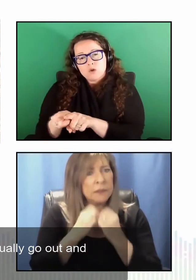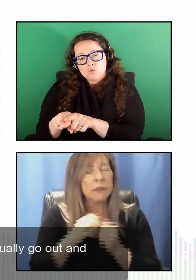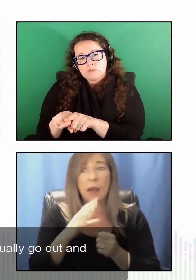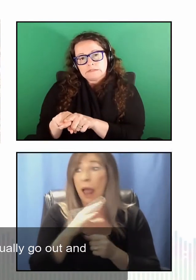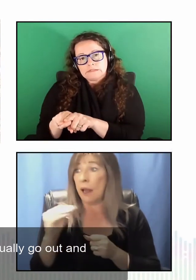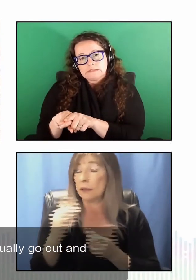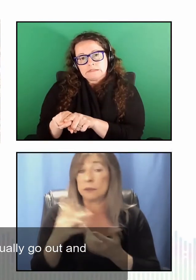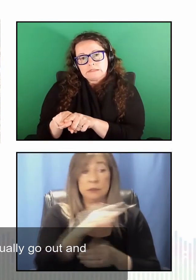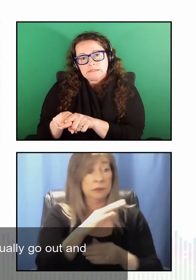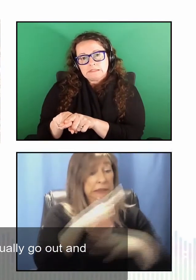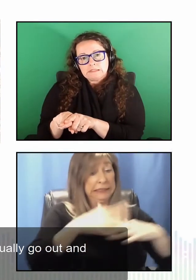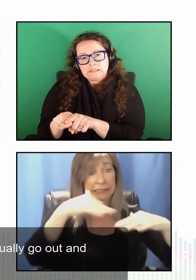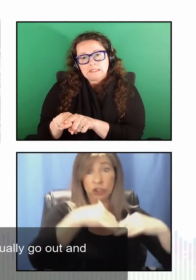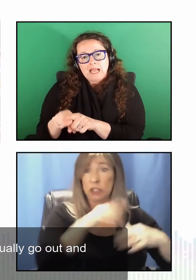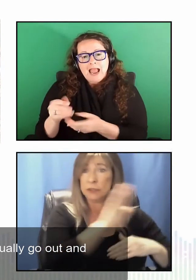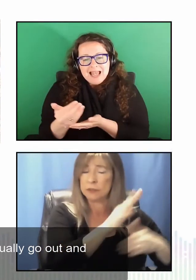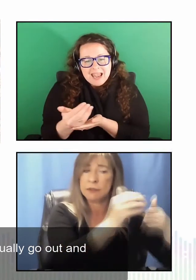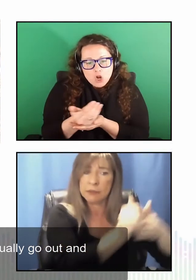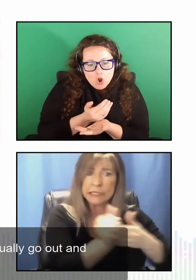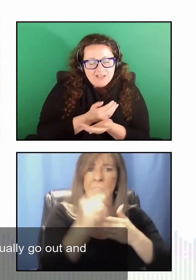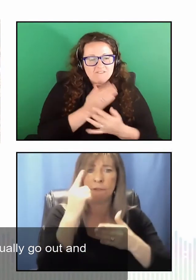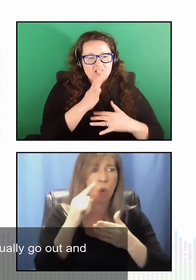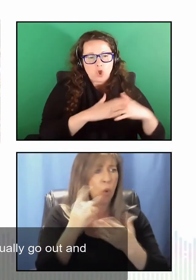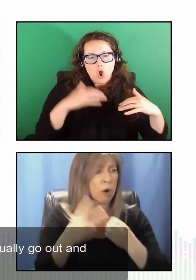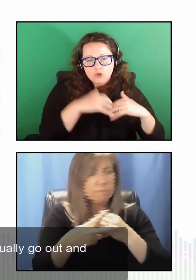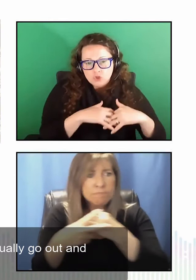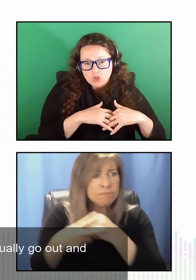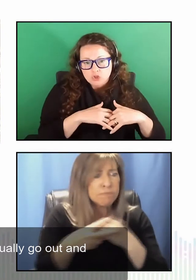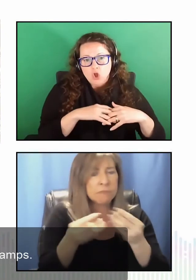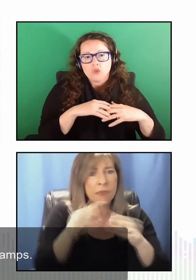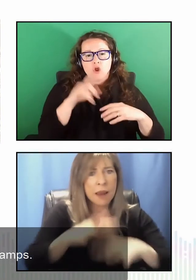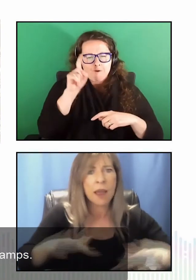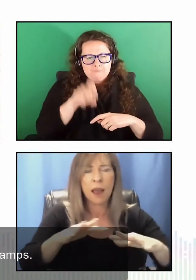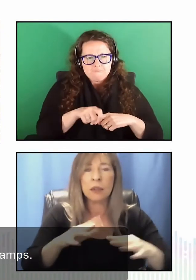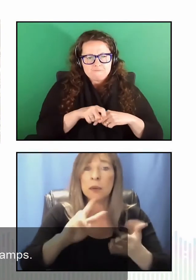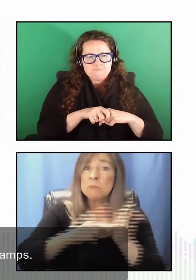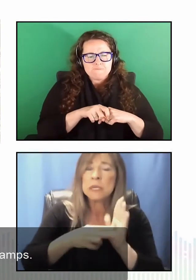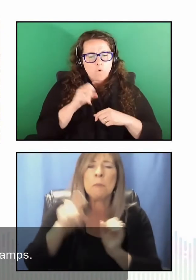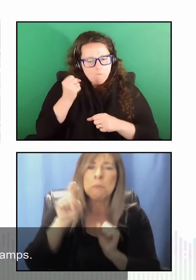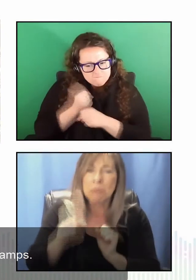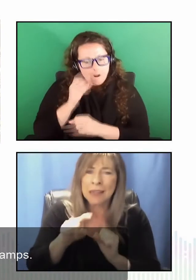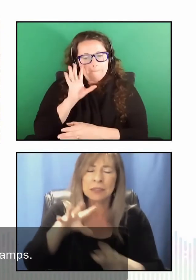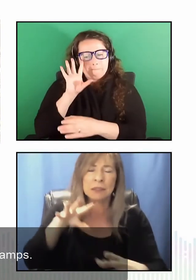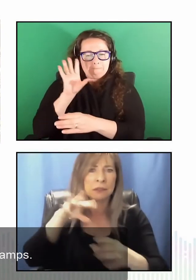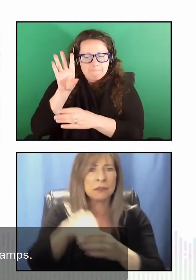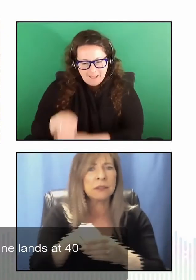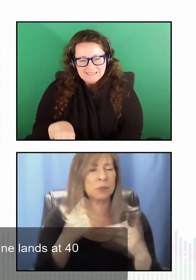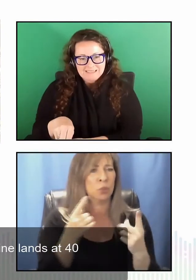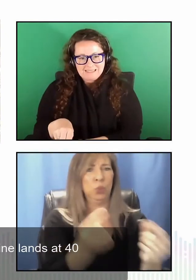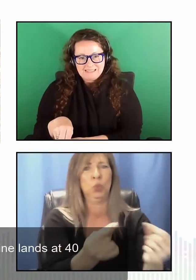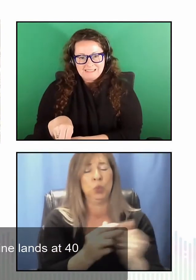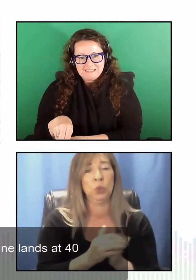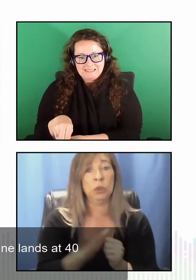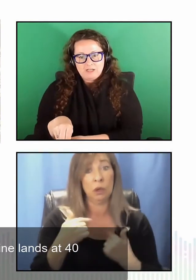Indigenous-led conservation, you have to actually go out and be part of. I've been part of 4 camps. The